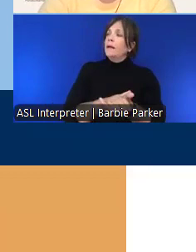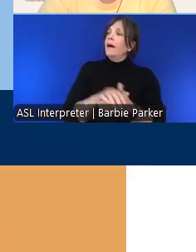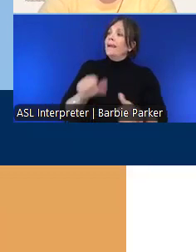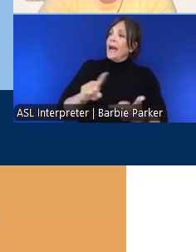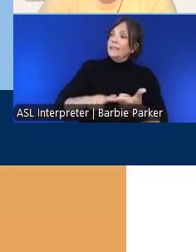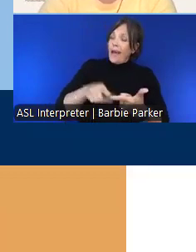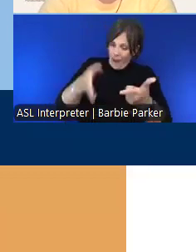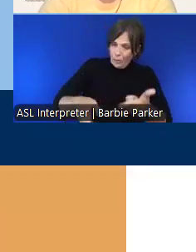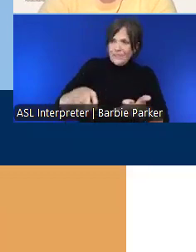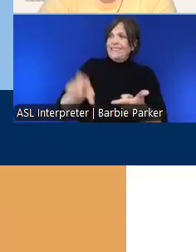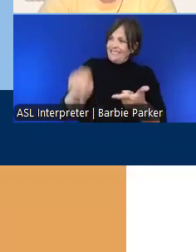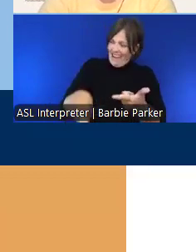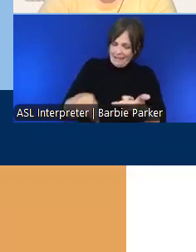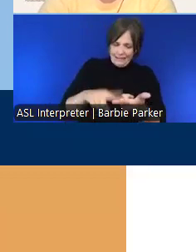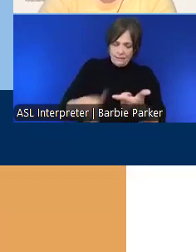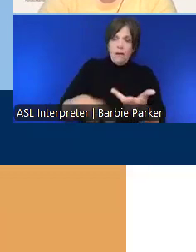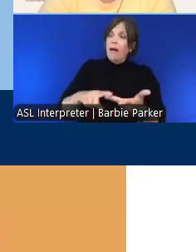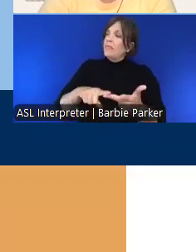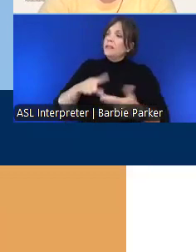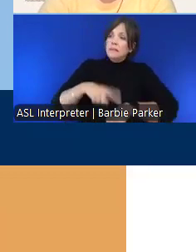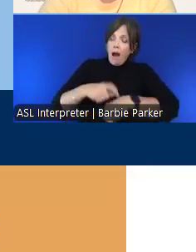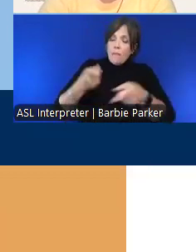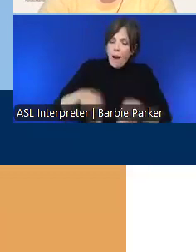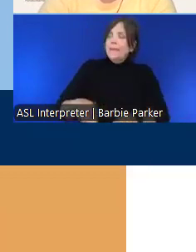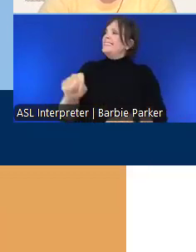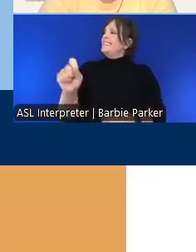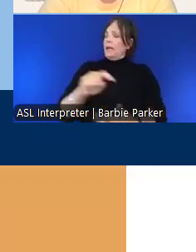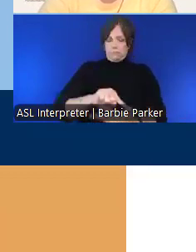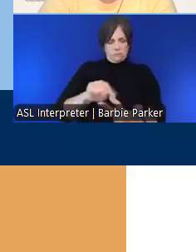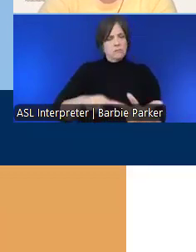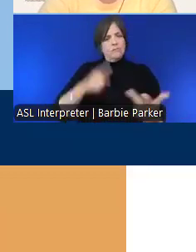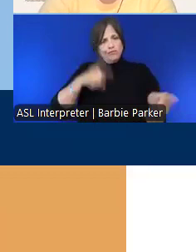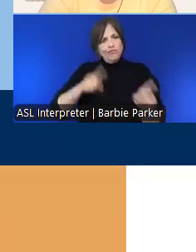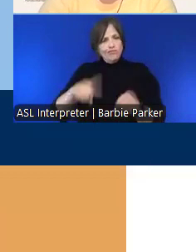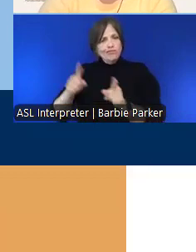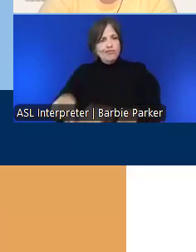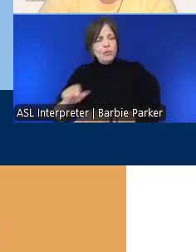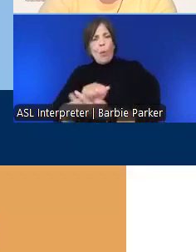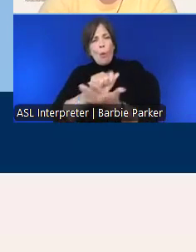to the timeline that is being discussed.